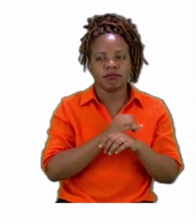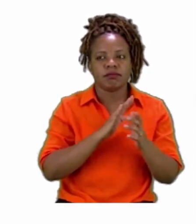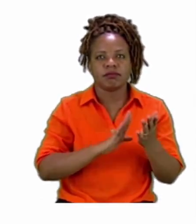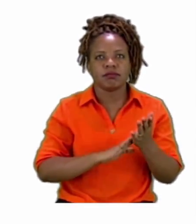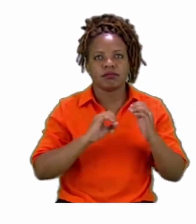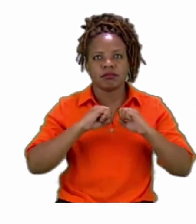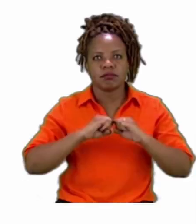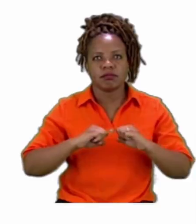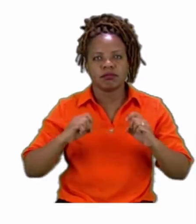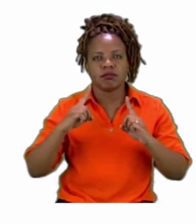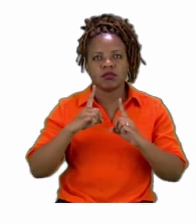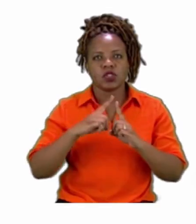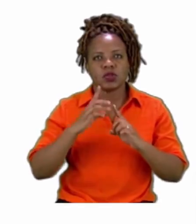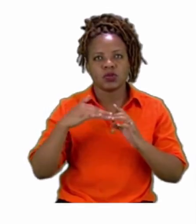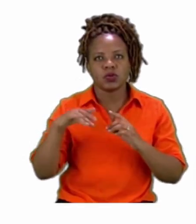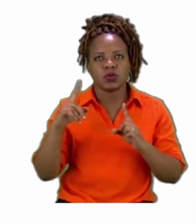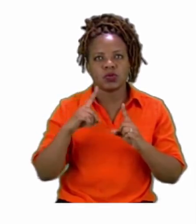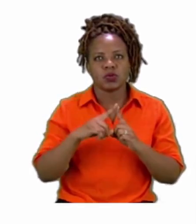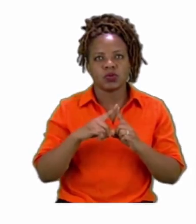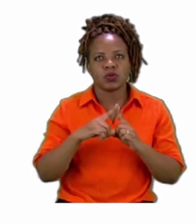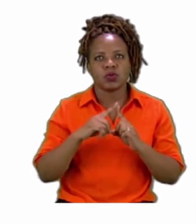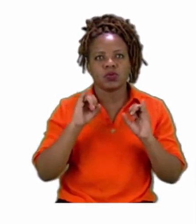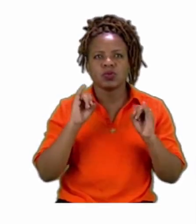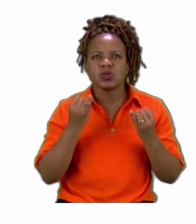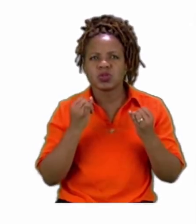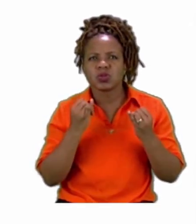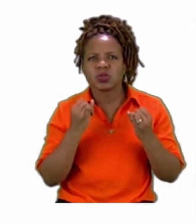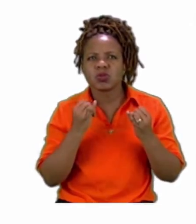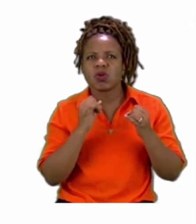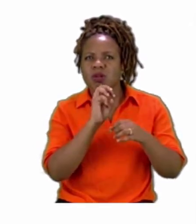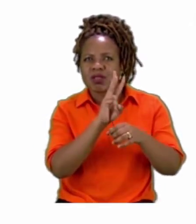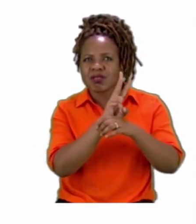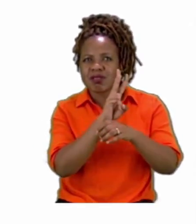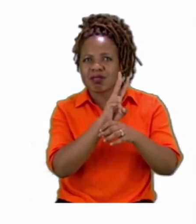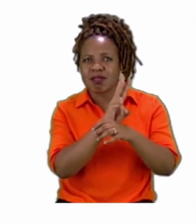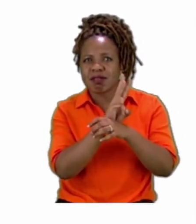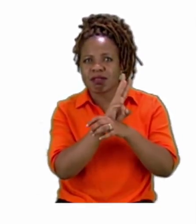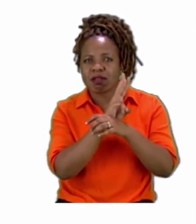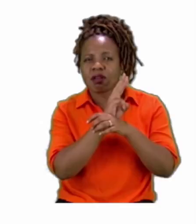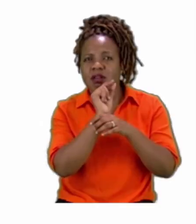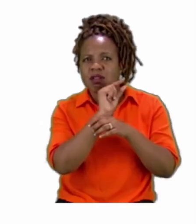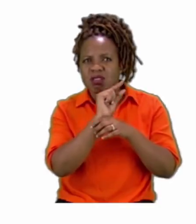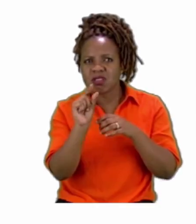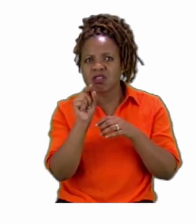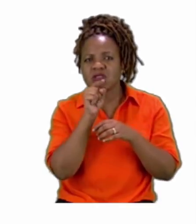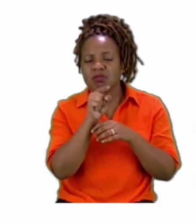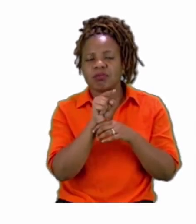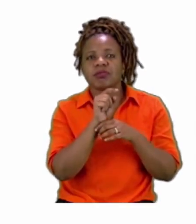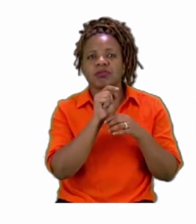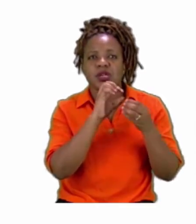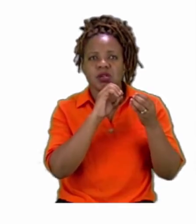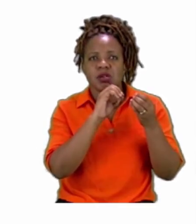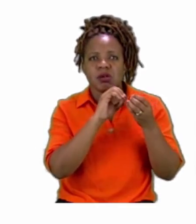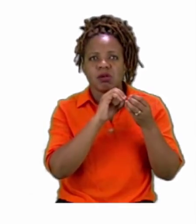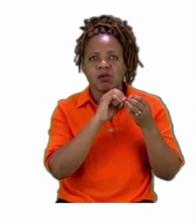Now, if you see that sentence, it's 1, 2, 3, number 3. If we put it